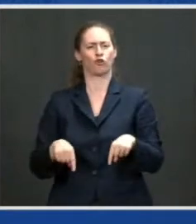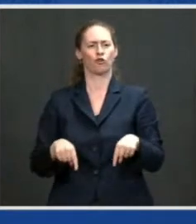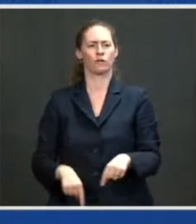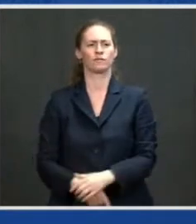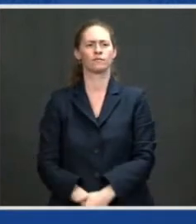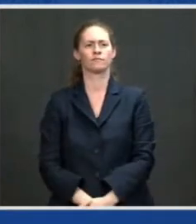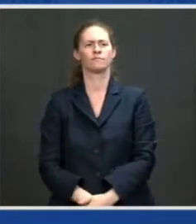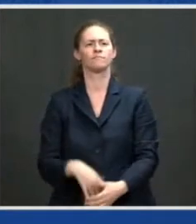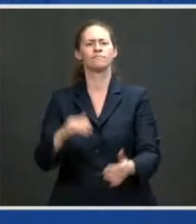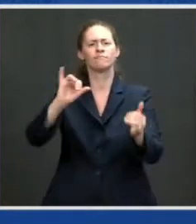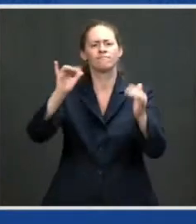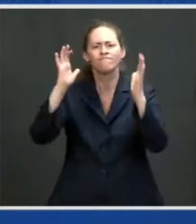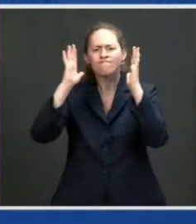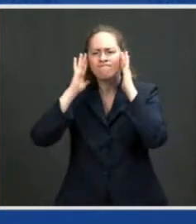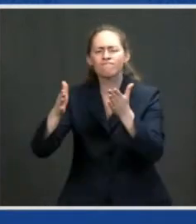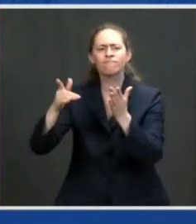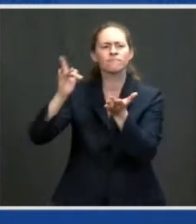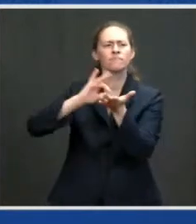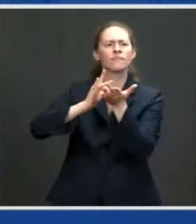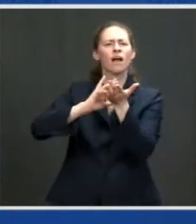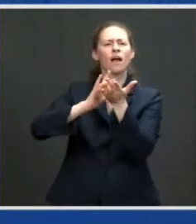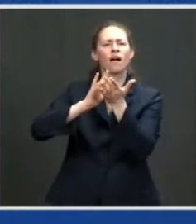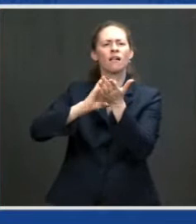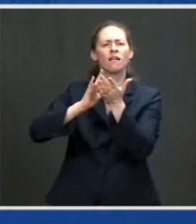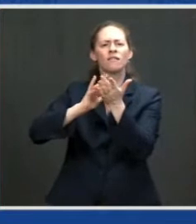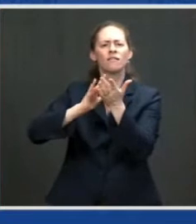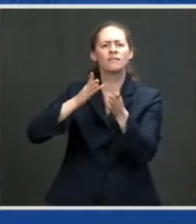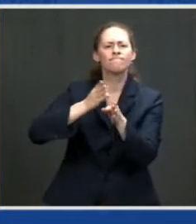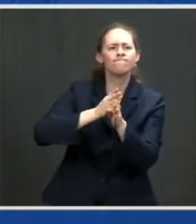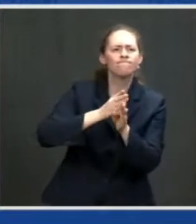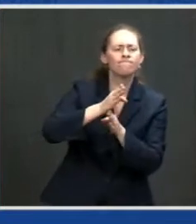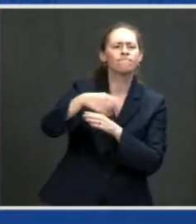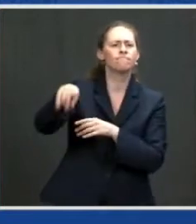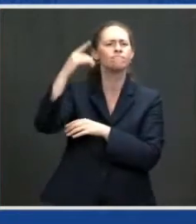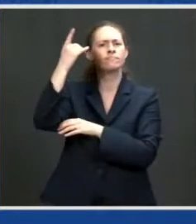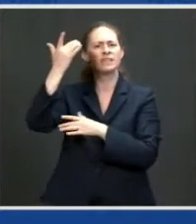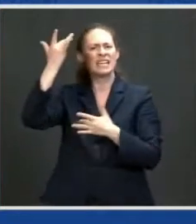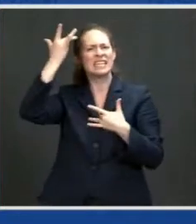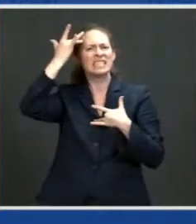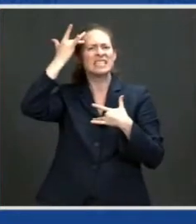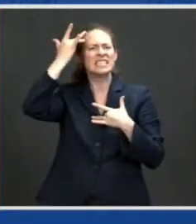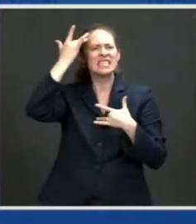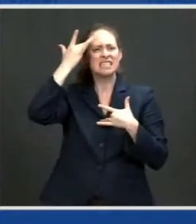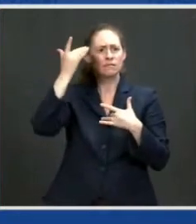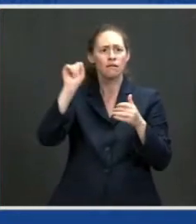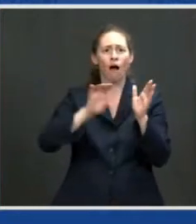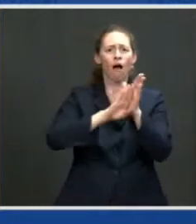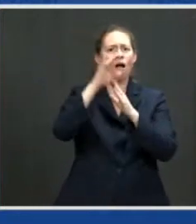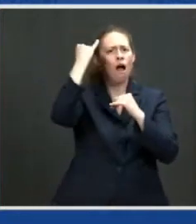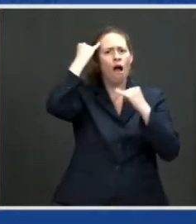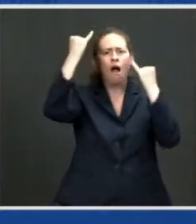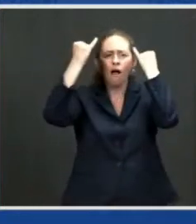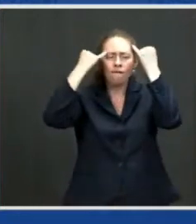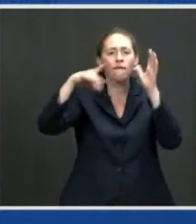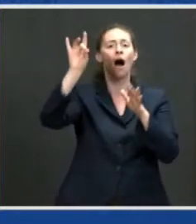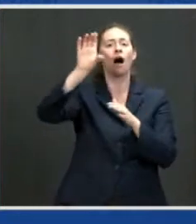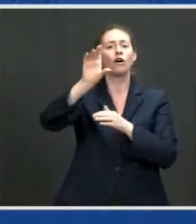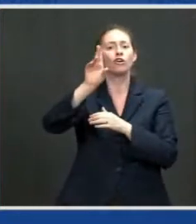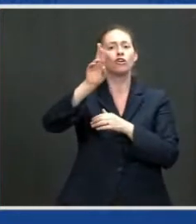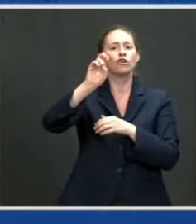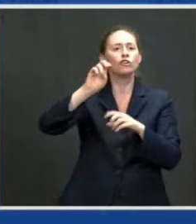Folks, diseases like Alzheimer's, diabetes, cancers, they're all on the cusp of being able to be dealt